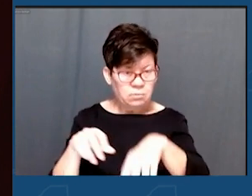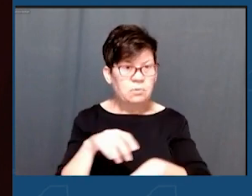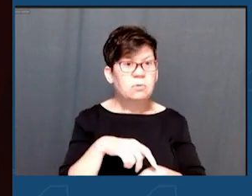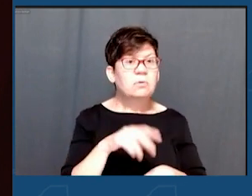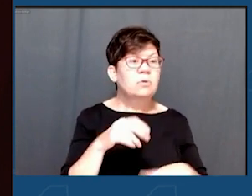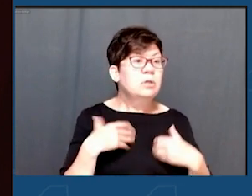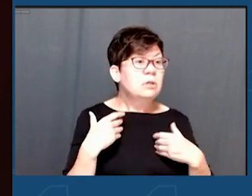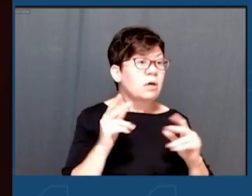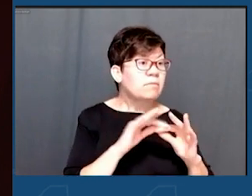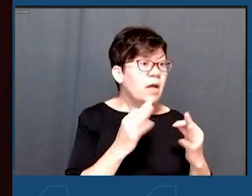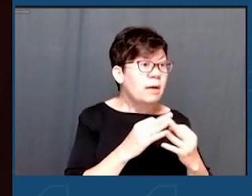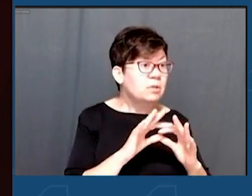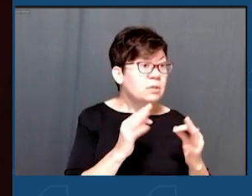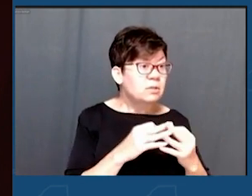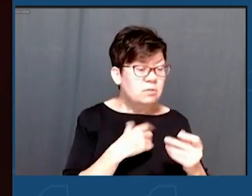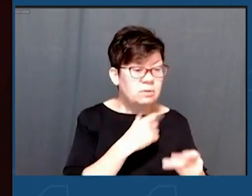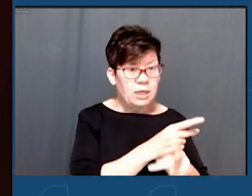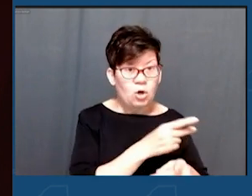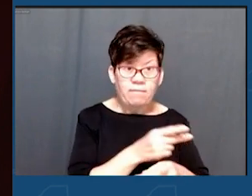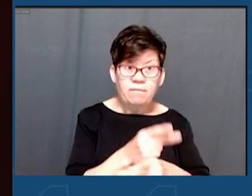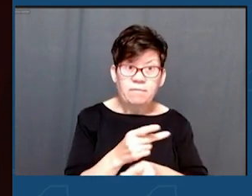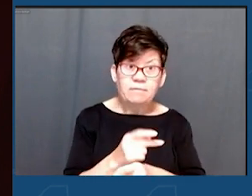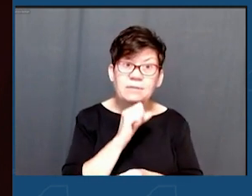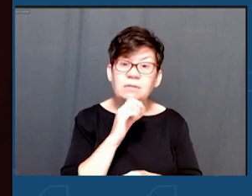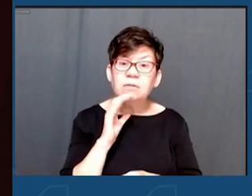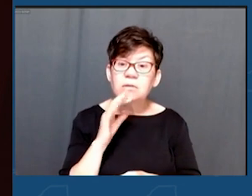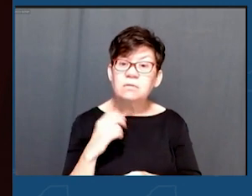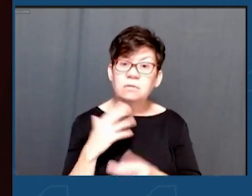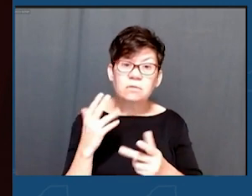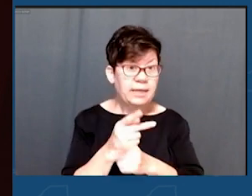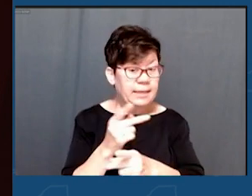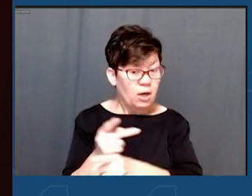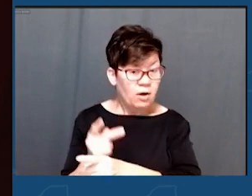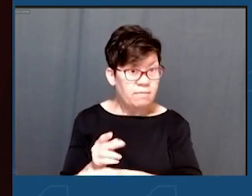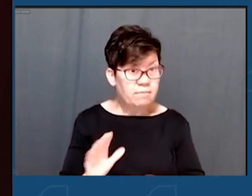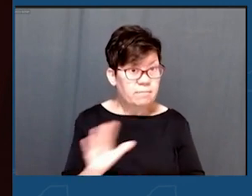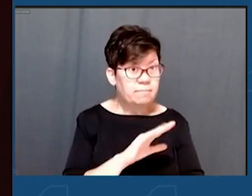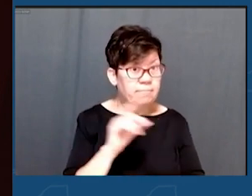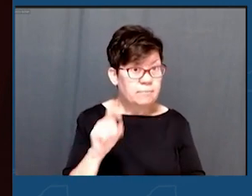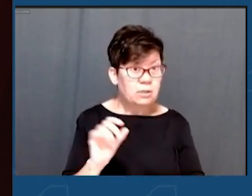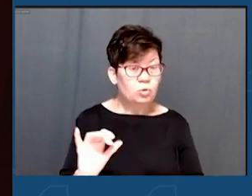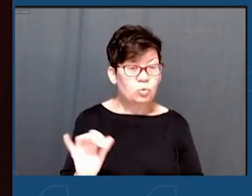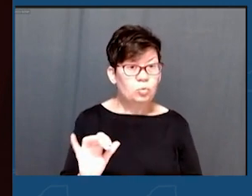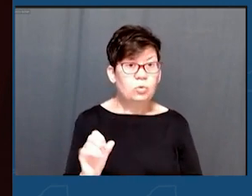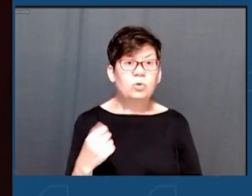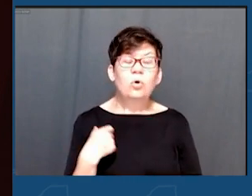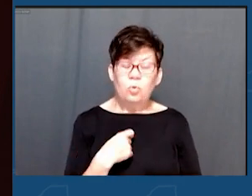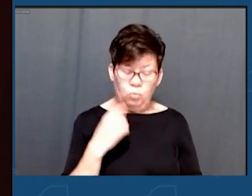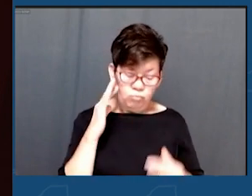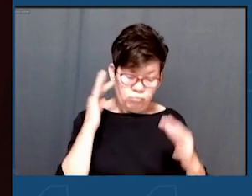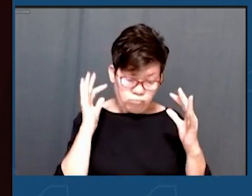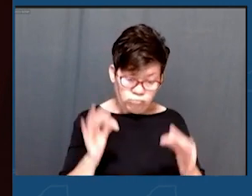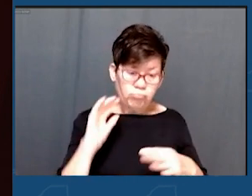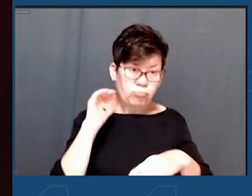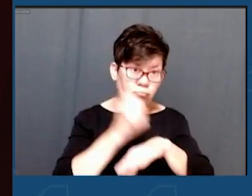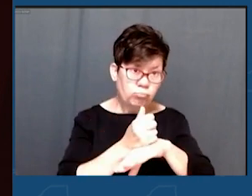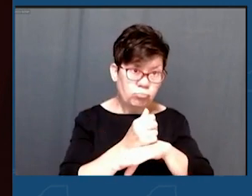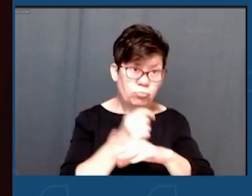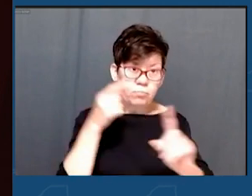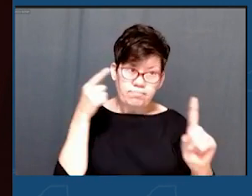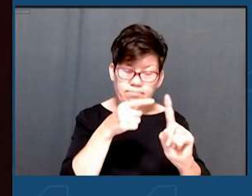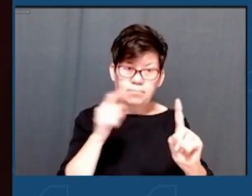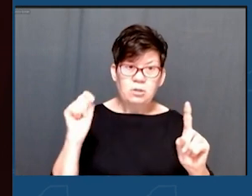school, take care of our seniors, and I know we can do this. So we decided to set targets, because you can wait forever